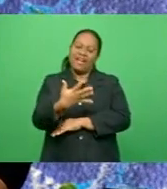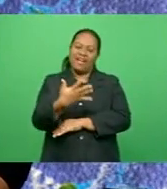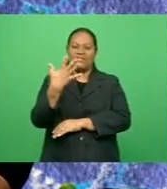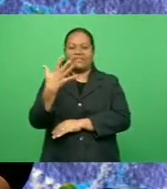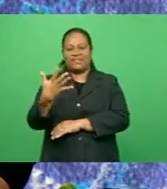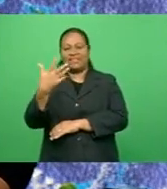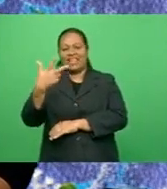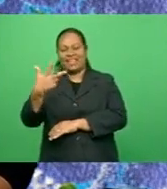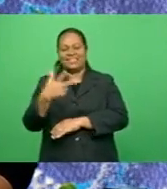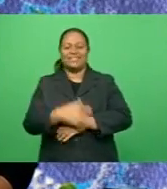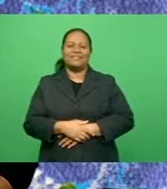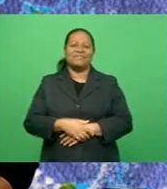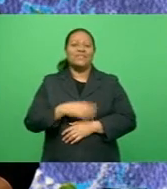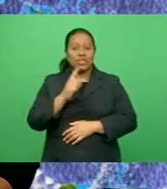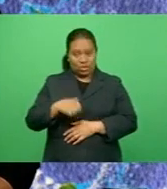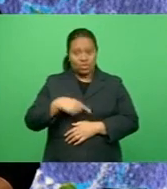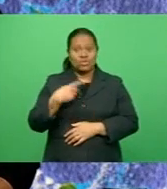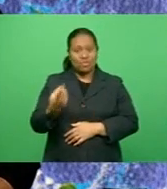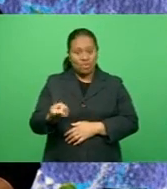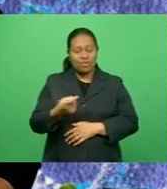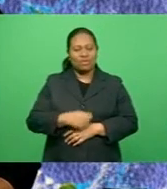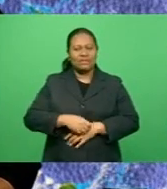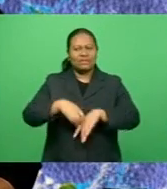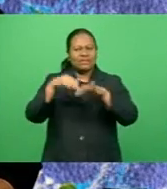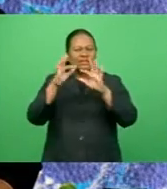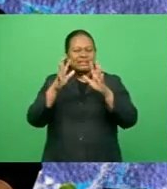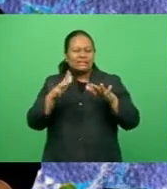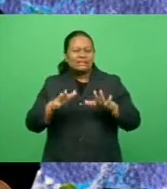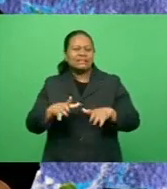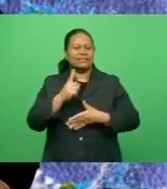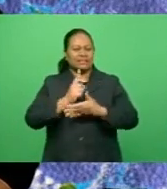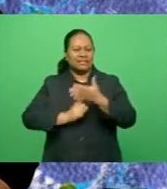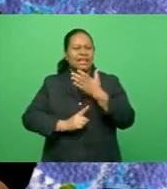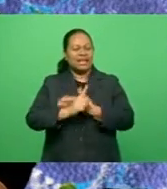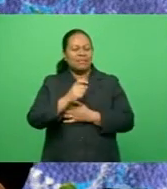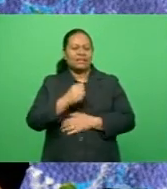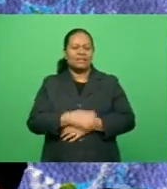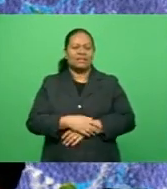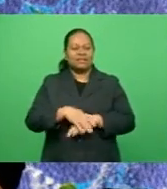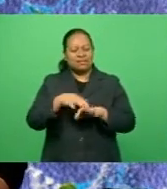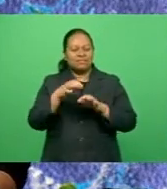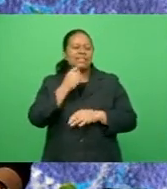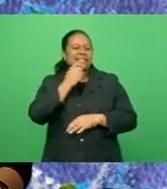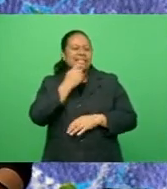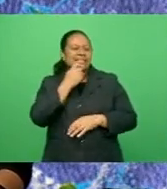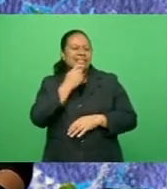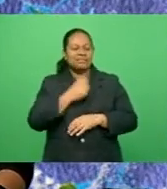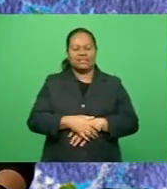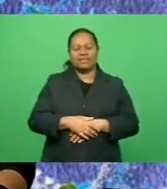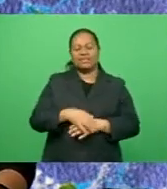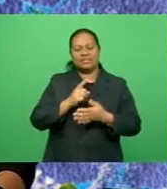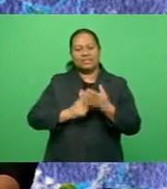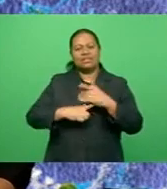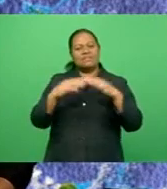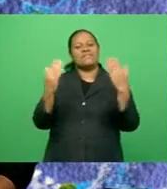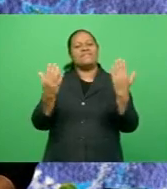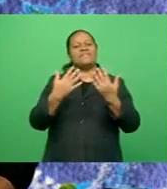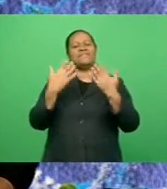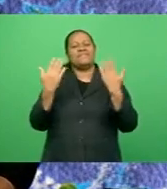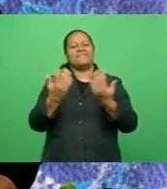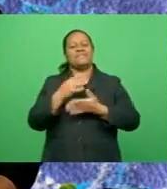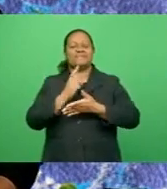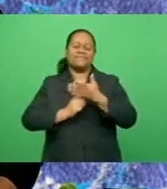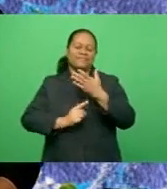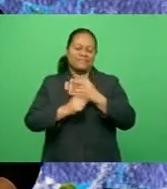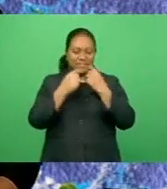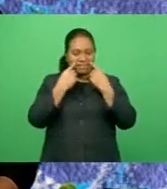5:58. For tomorrow, rainfall chances continue to go down. The nice winds will bring in greater spells. There you